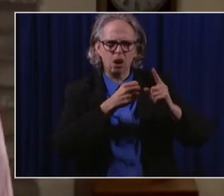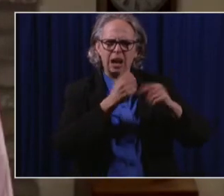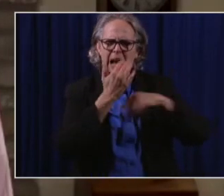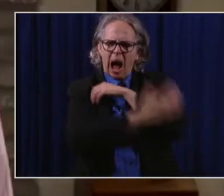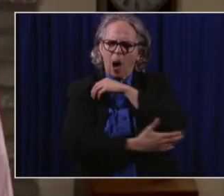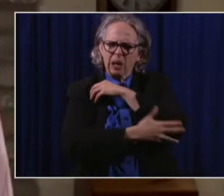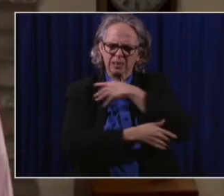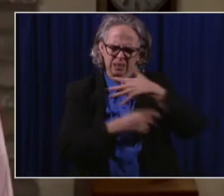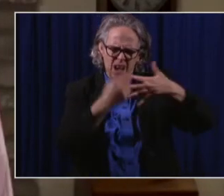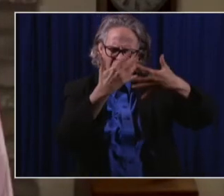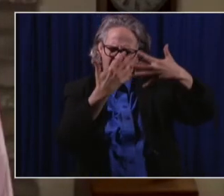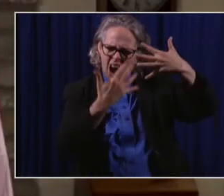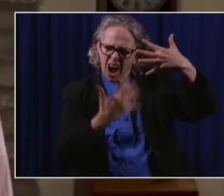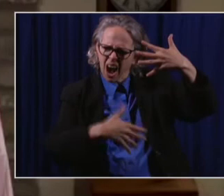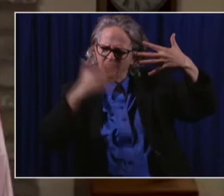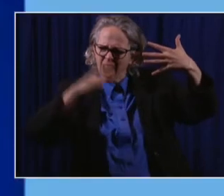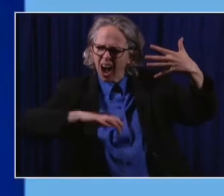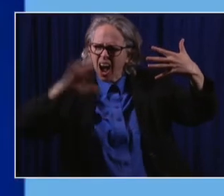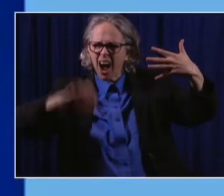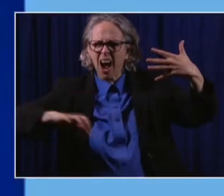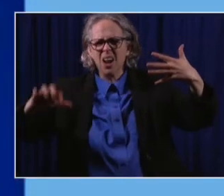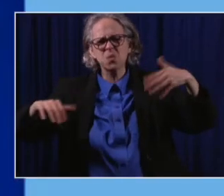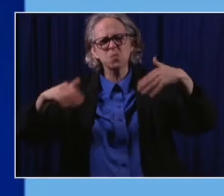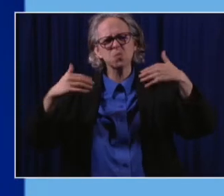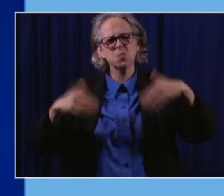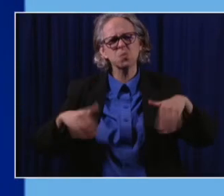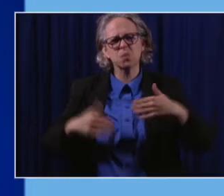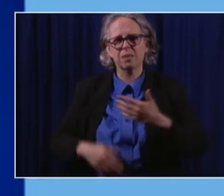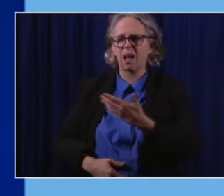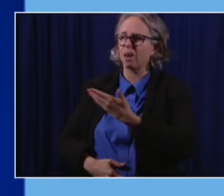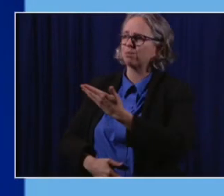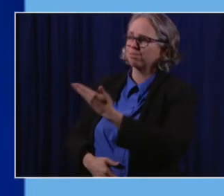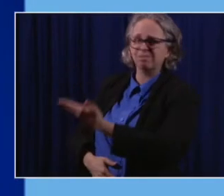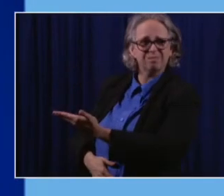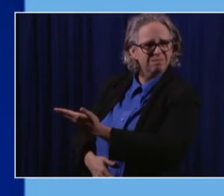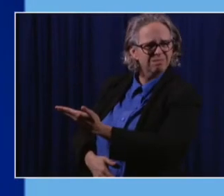Eric. This is again from the top to the bottom.